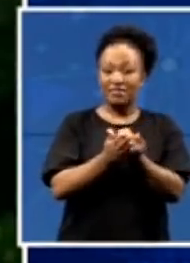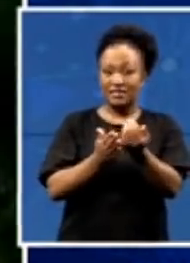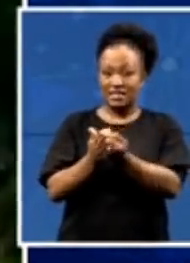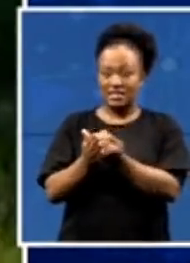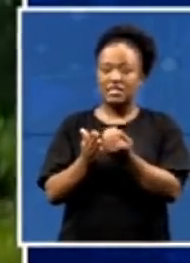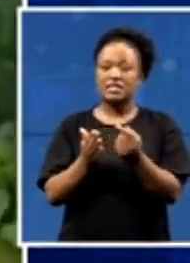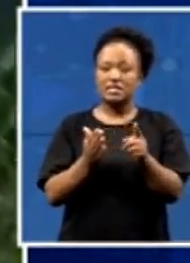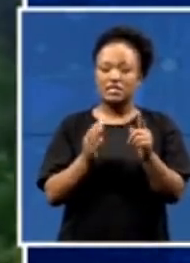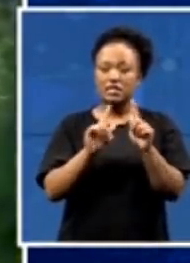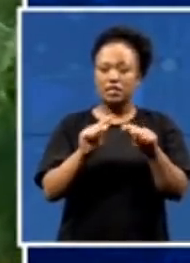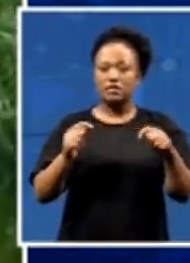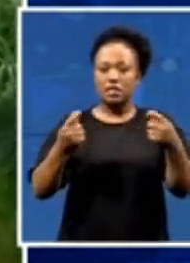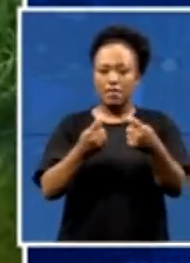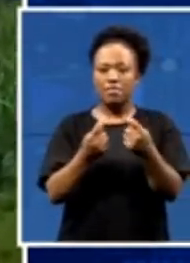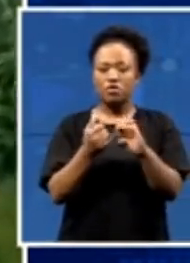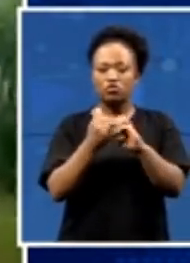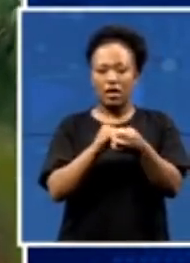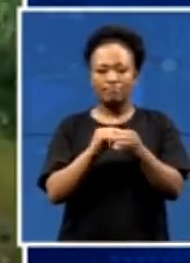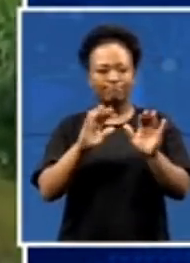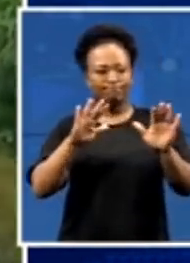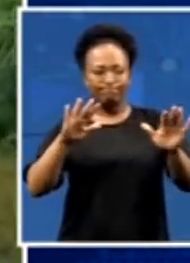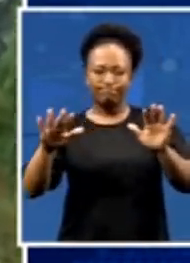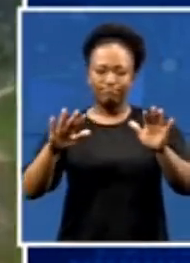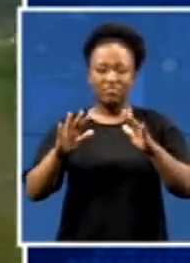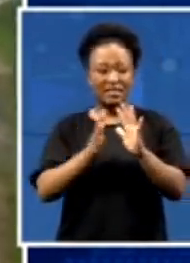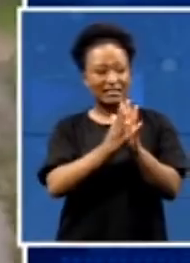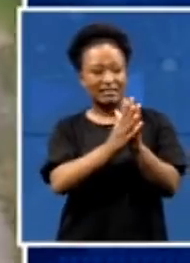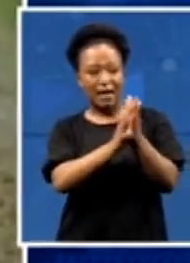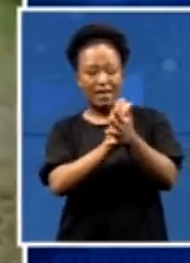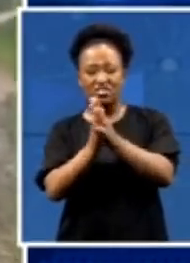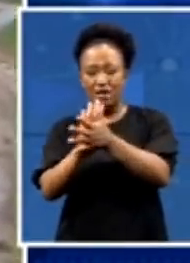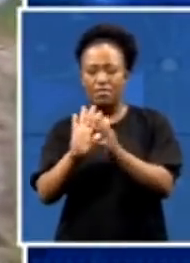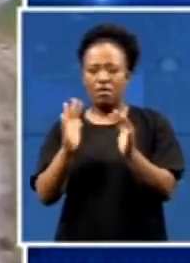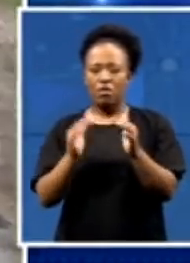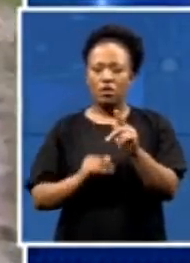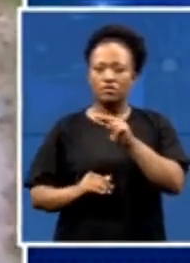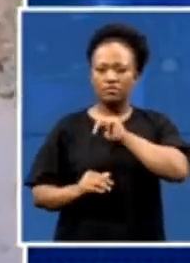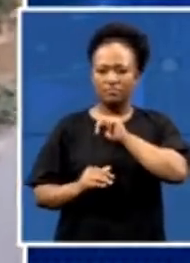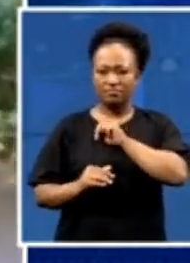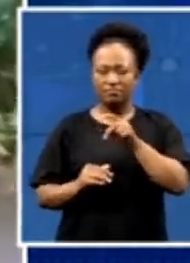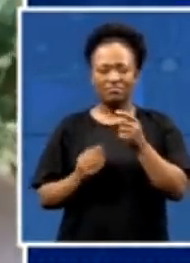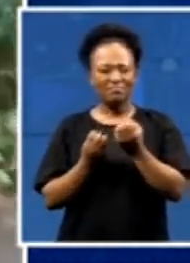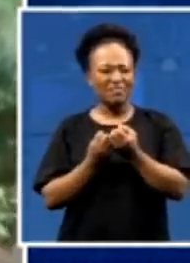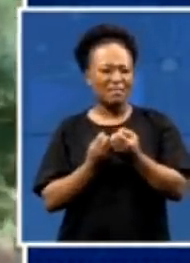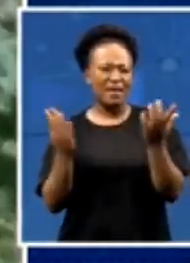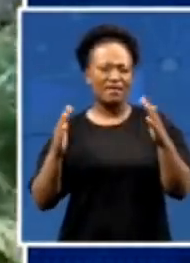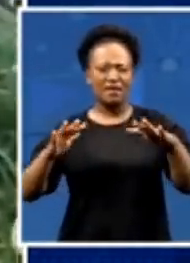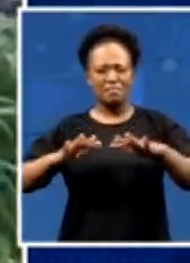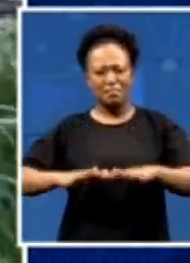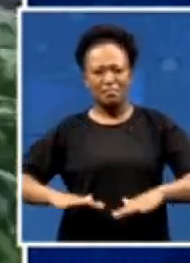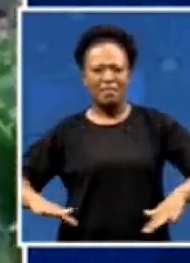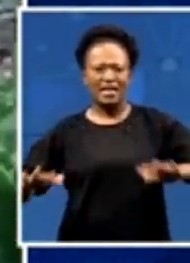the extent of the damage here in KwaZulu-Natal. With so many places in distress, I can tell you